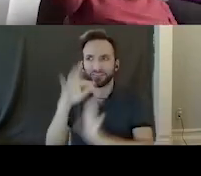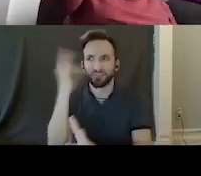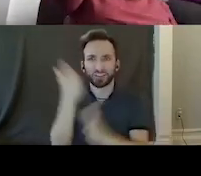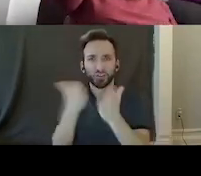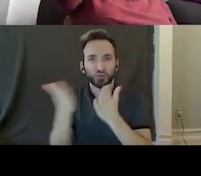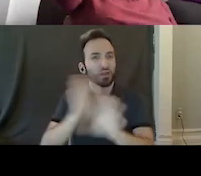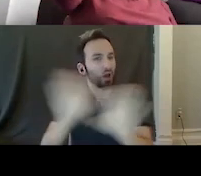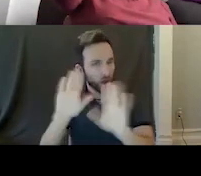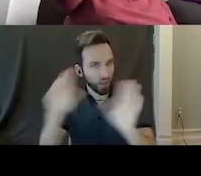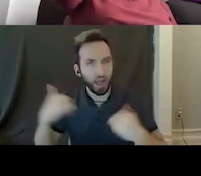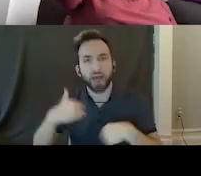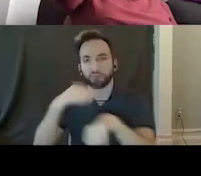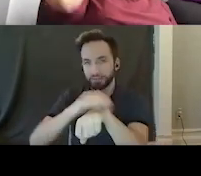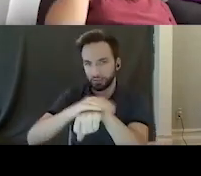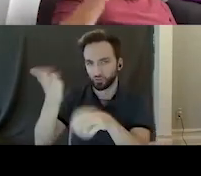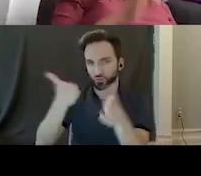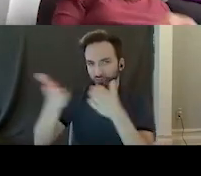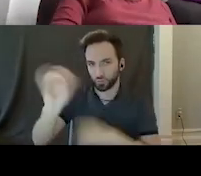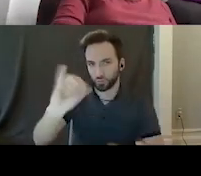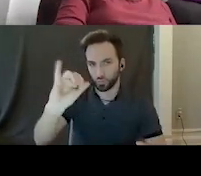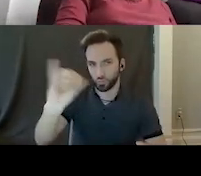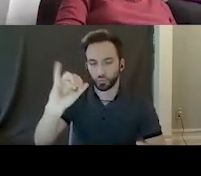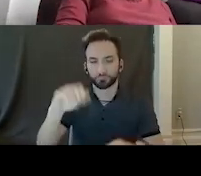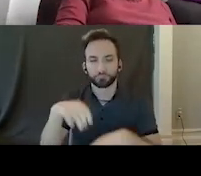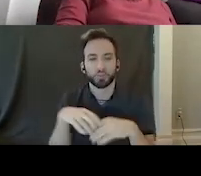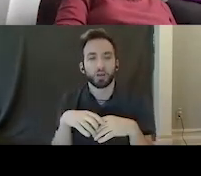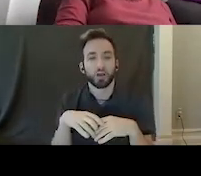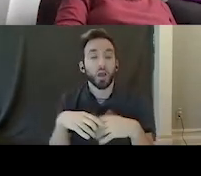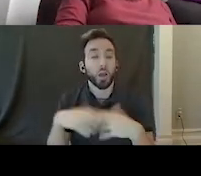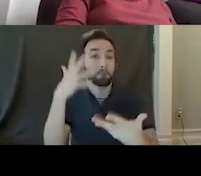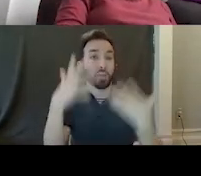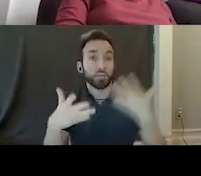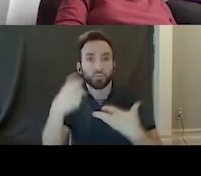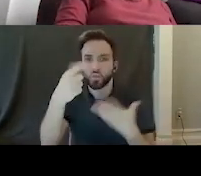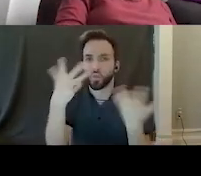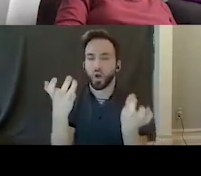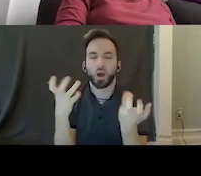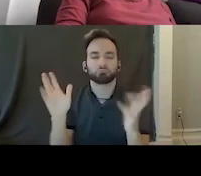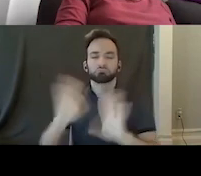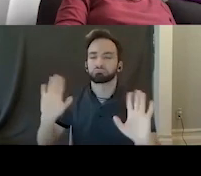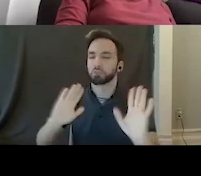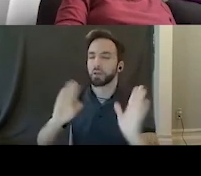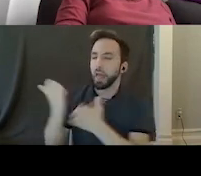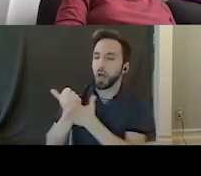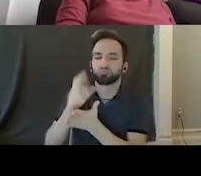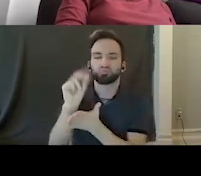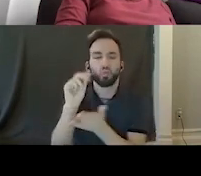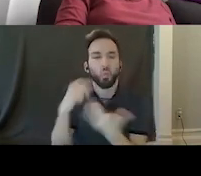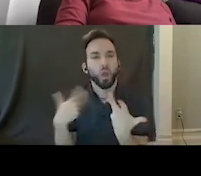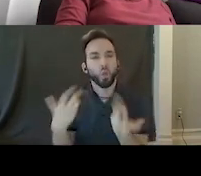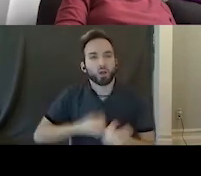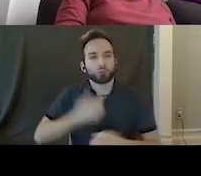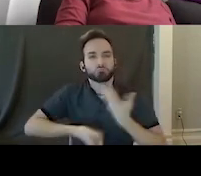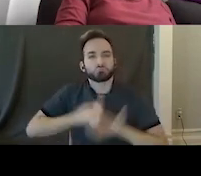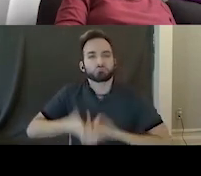So yeah, if you don't want to do any advocacy, but you just want to talk, there's McGill Student Nightline, there's Concordia Student Nightline, and